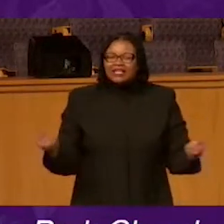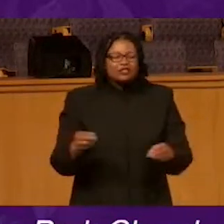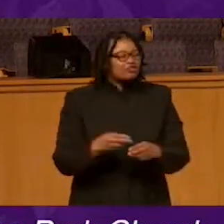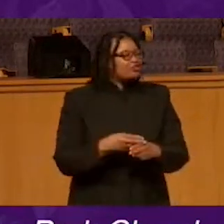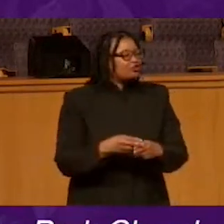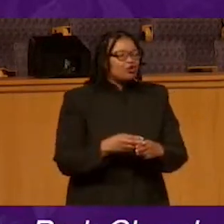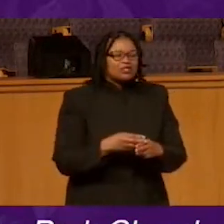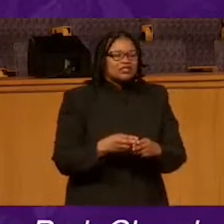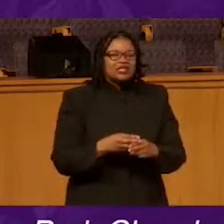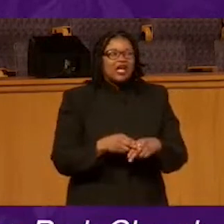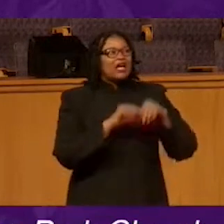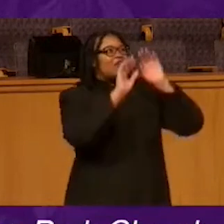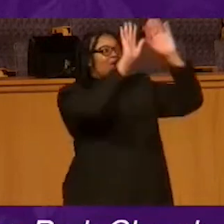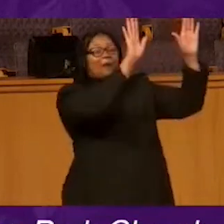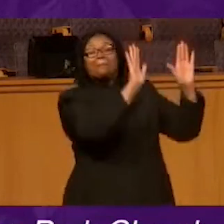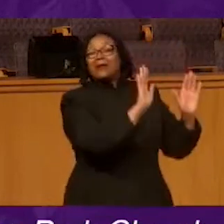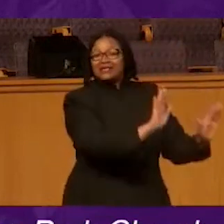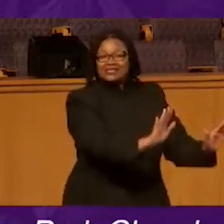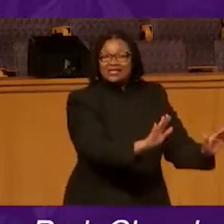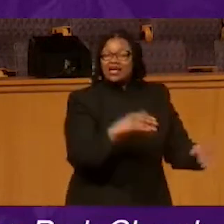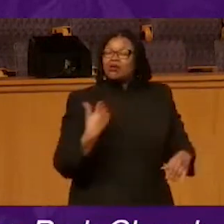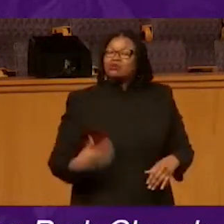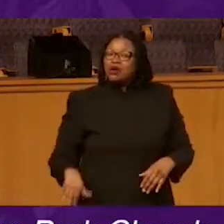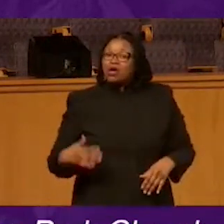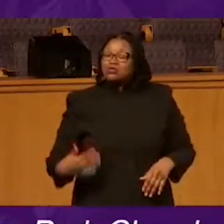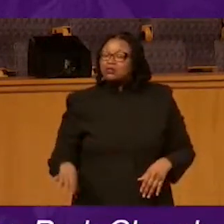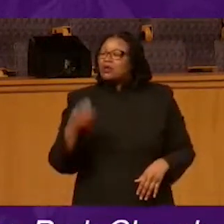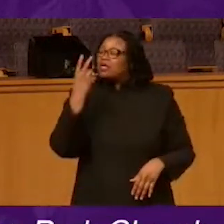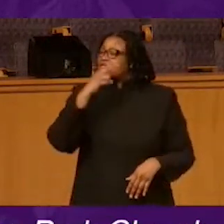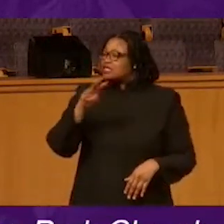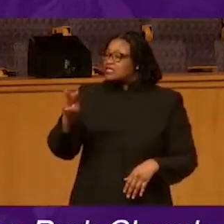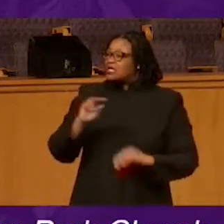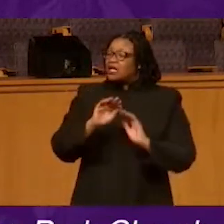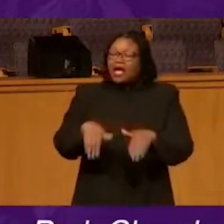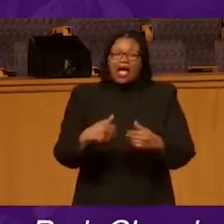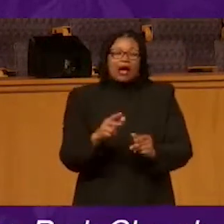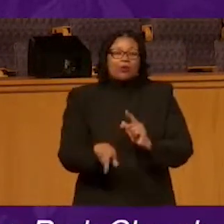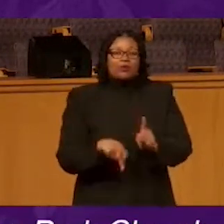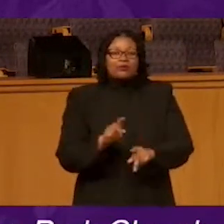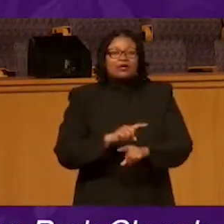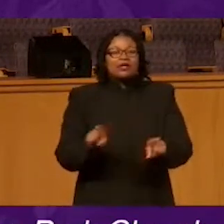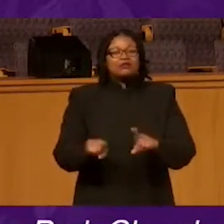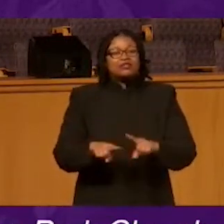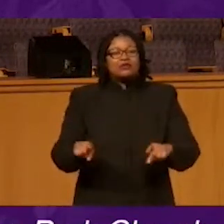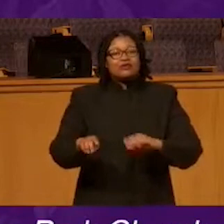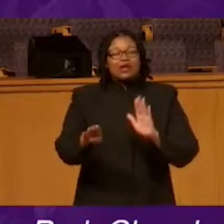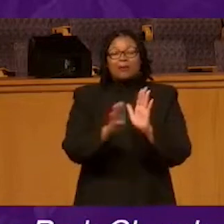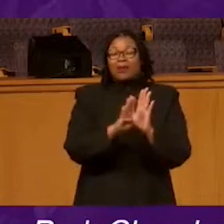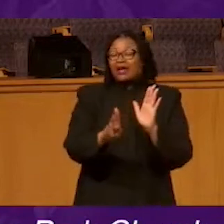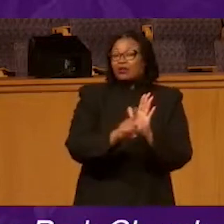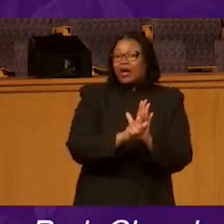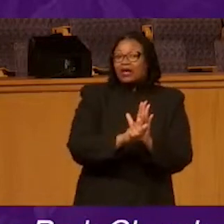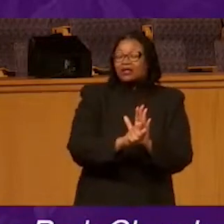short of amazing to see how people of different backgrounds, hues,